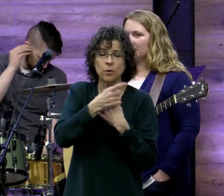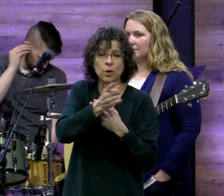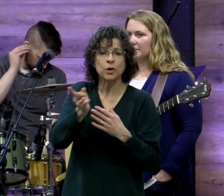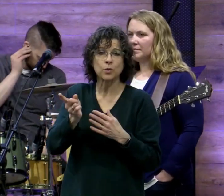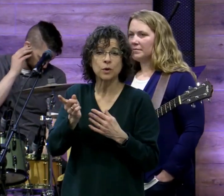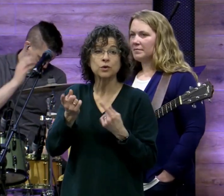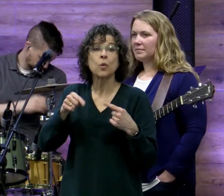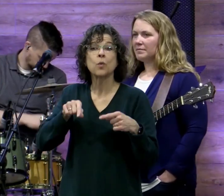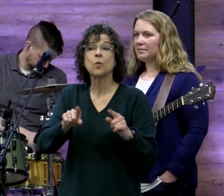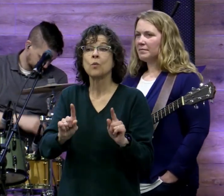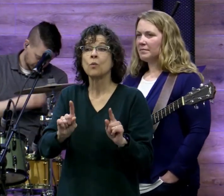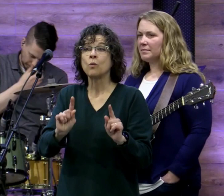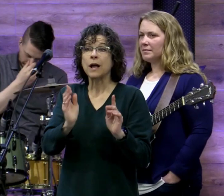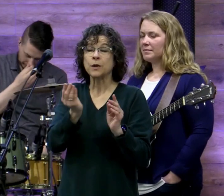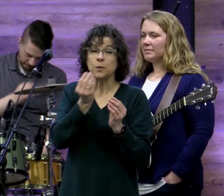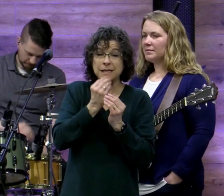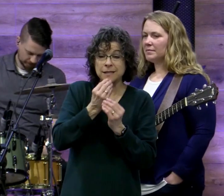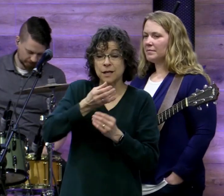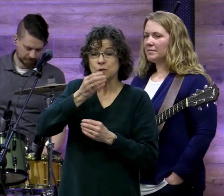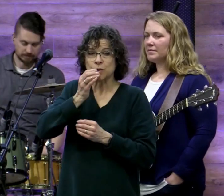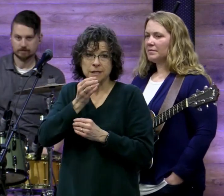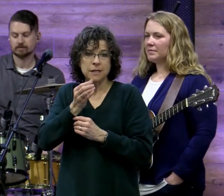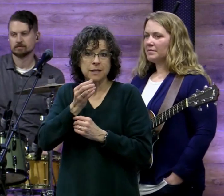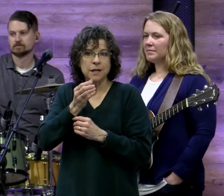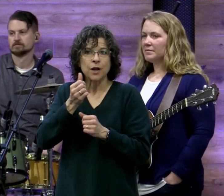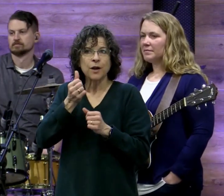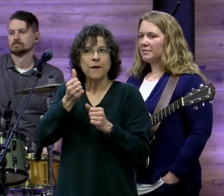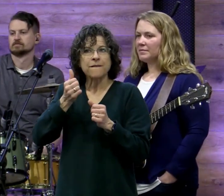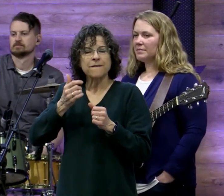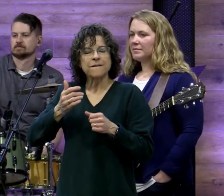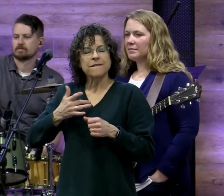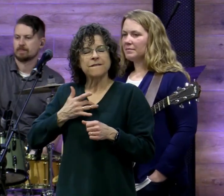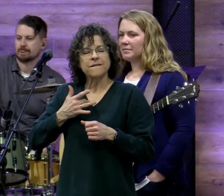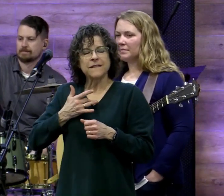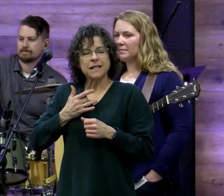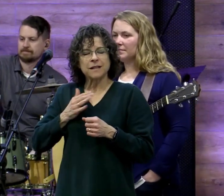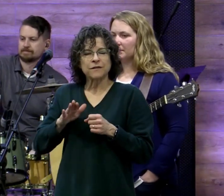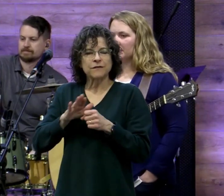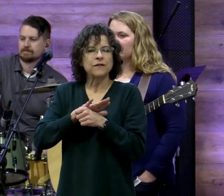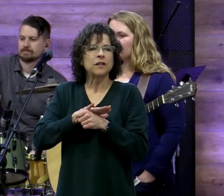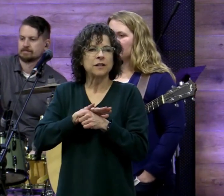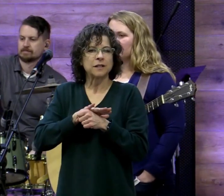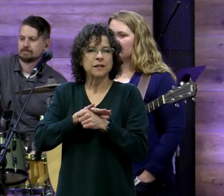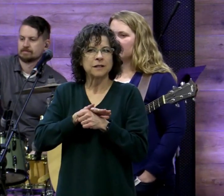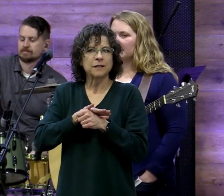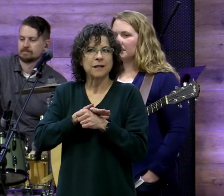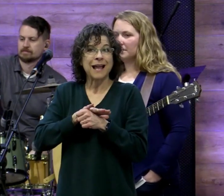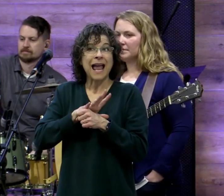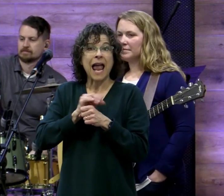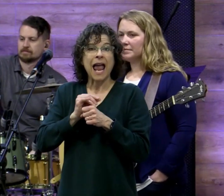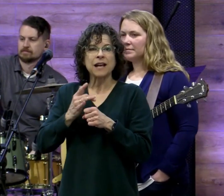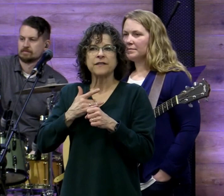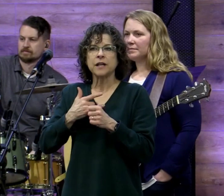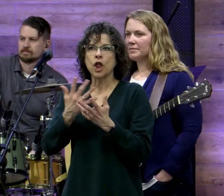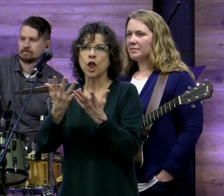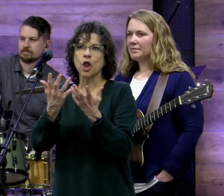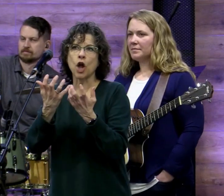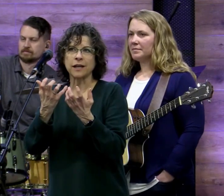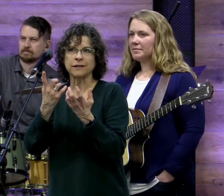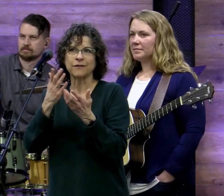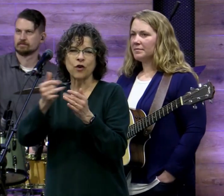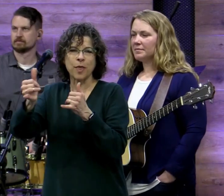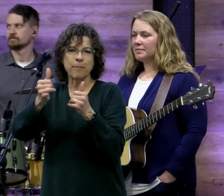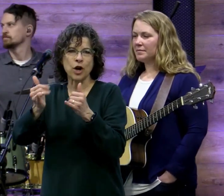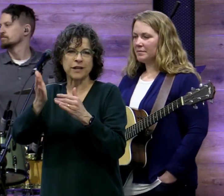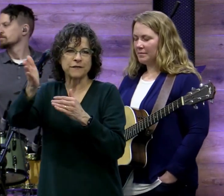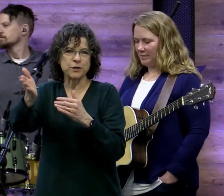and as you drink and remember those things, I want this meal to fill you with a sense of longing for the party to end all parties. Let me pray.